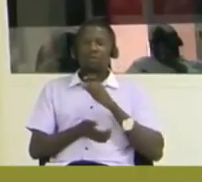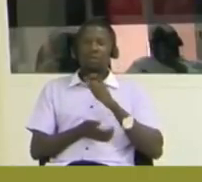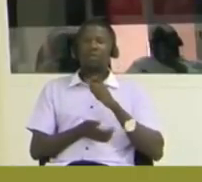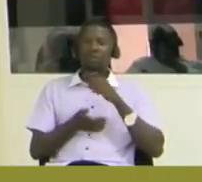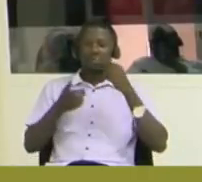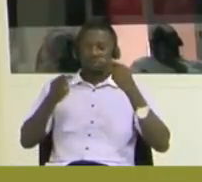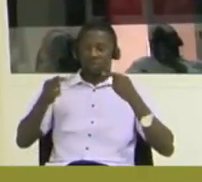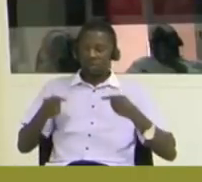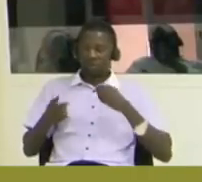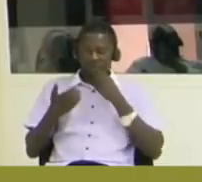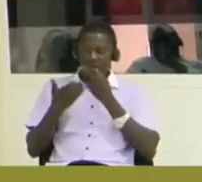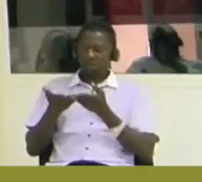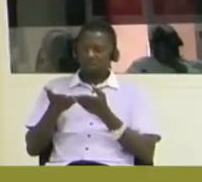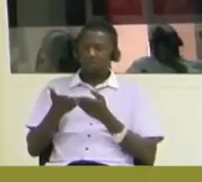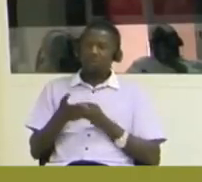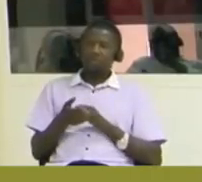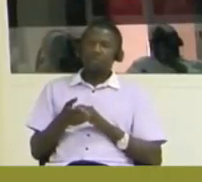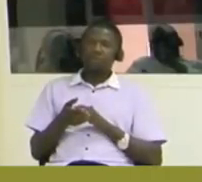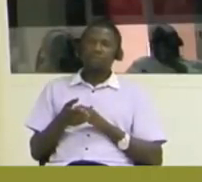say.